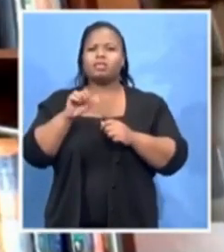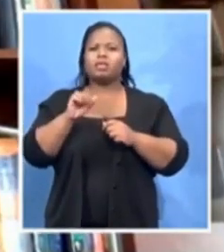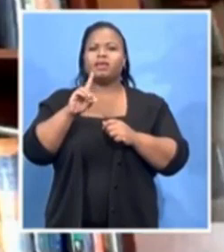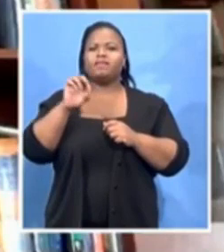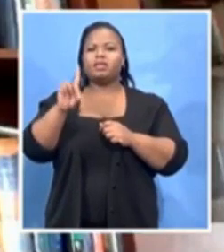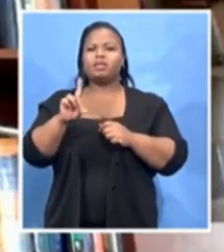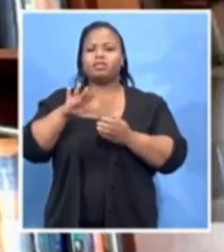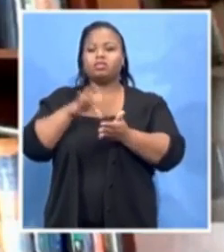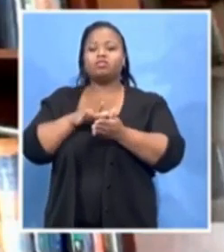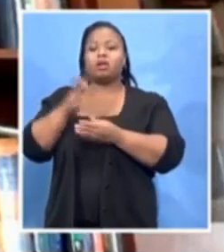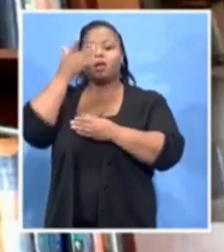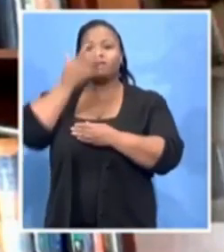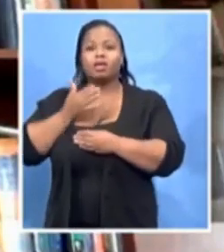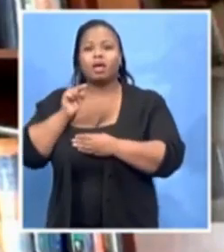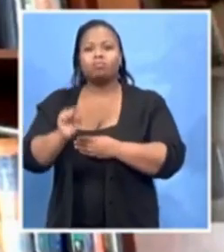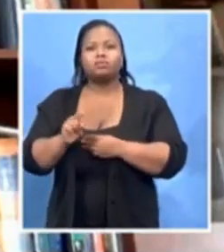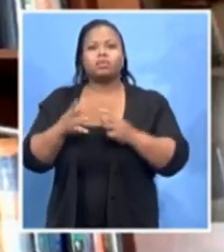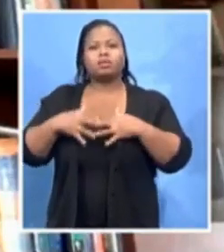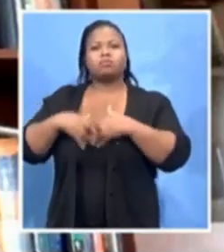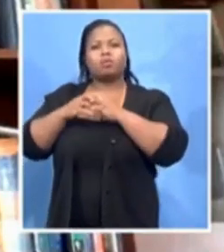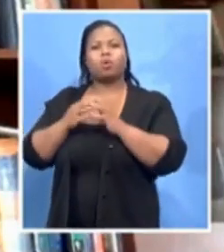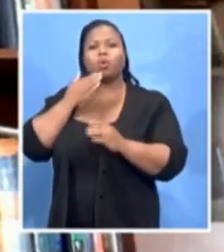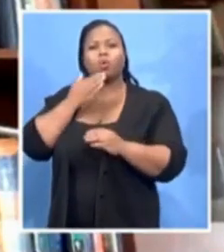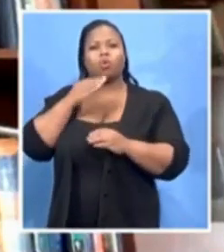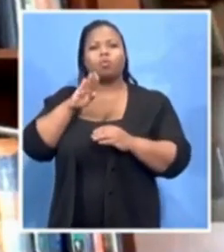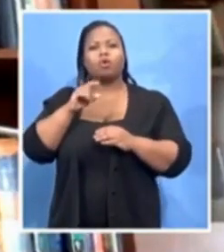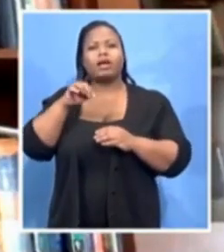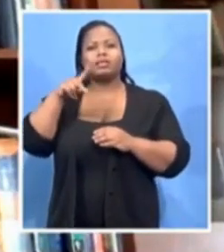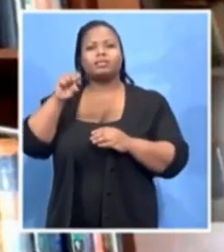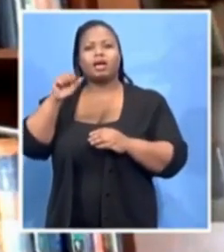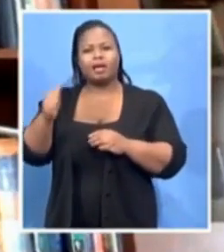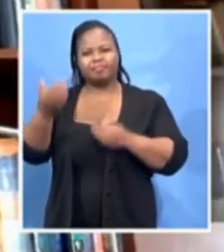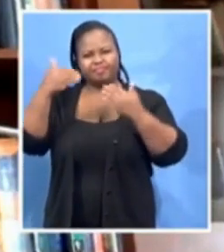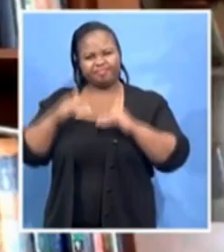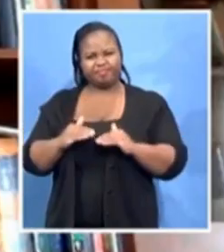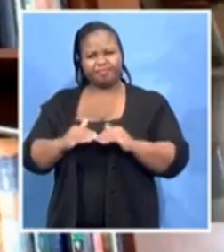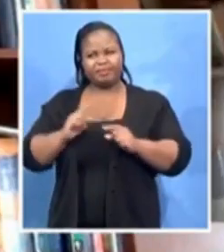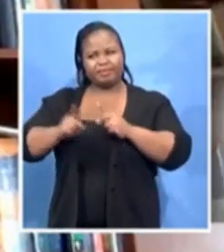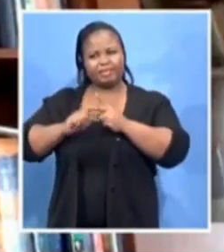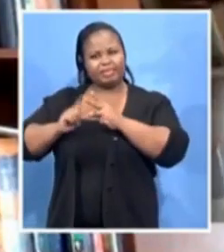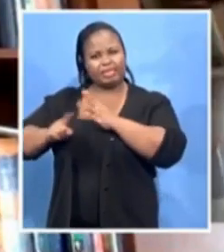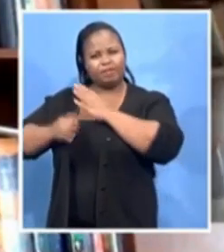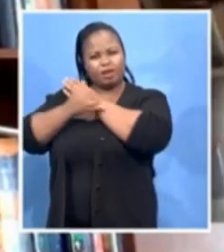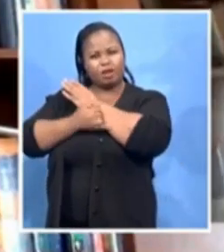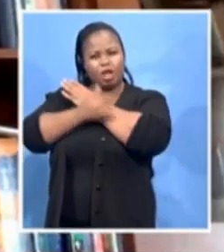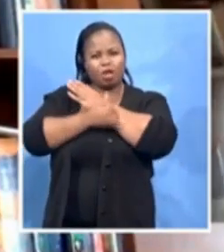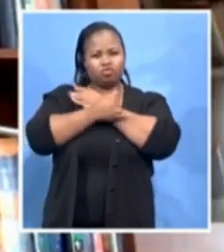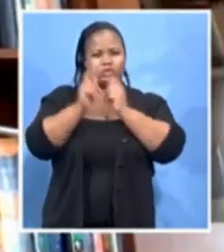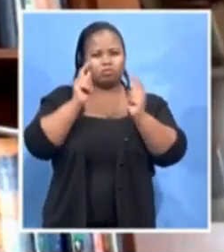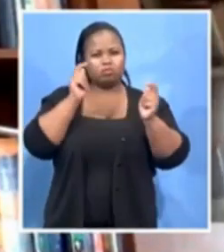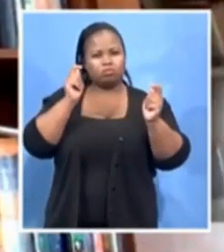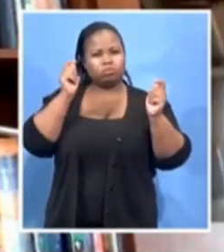Jean Bedel Bokassa, and you go into different countries, you see changes have taken place, and all these